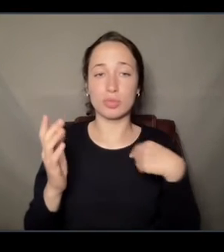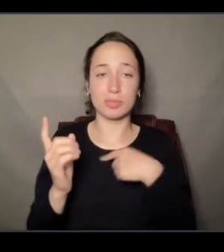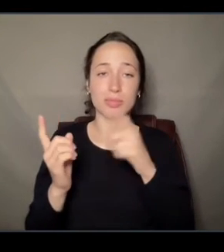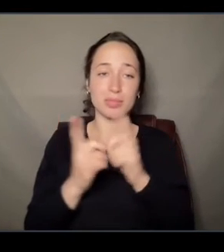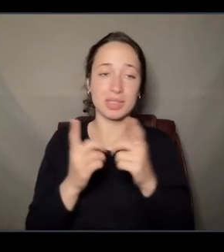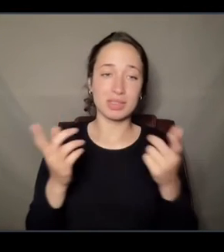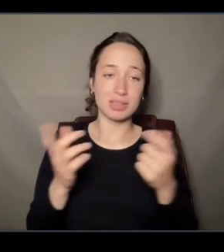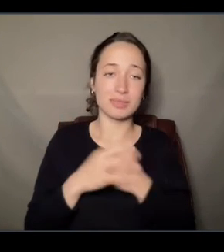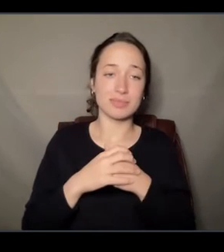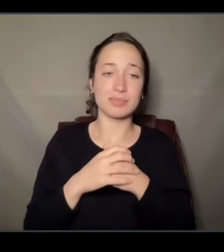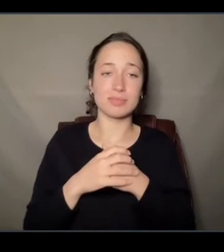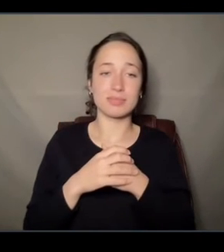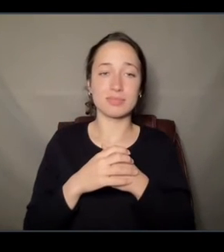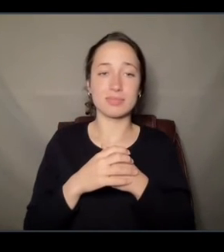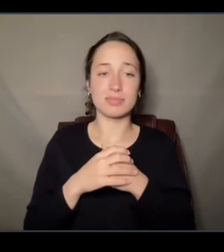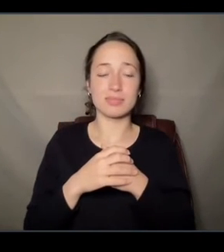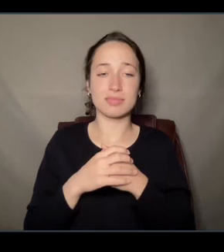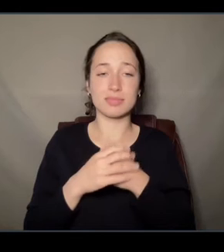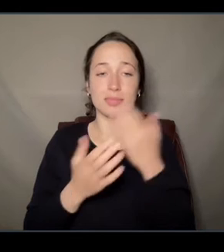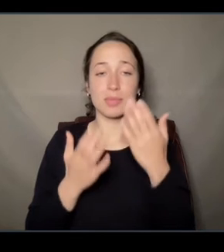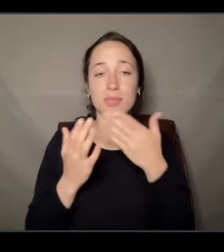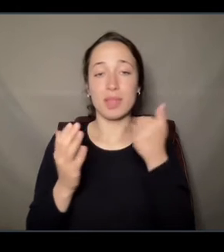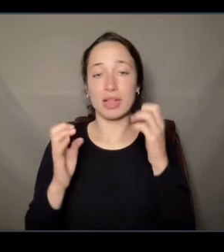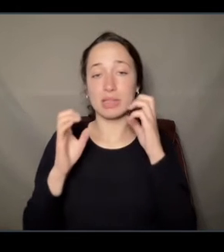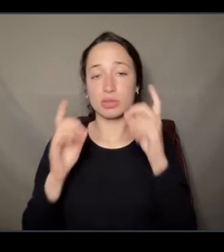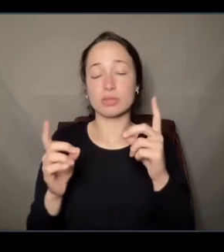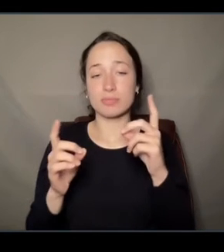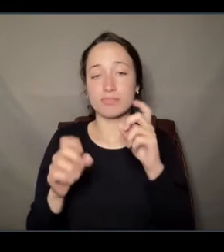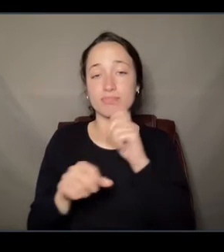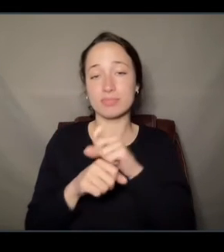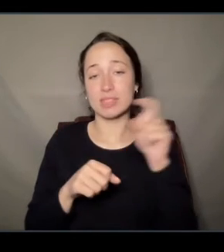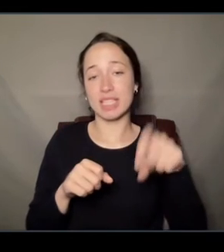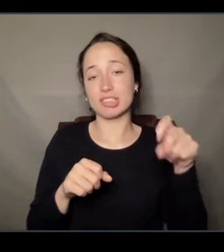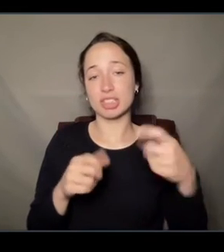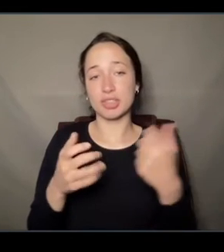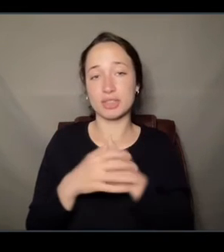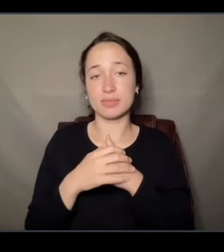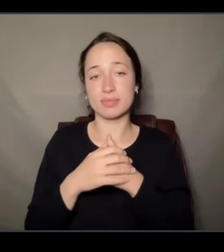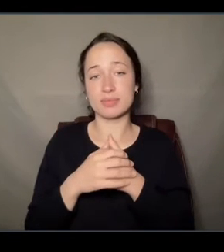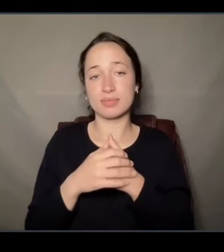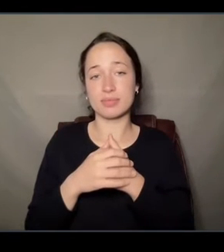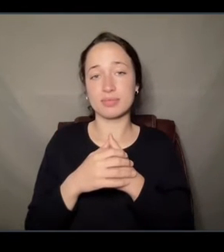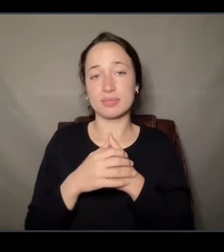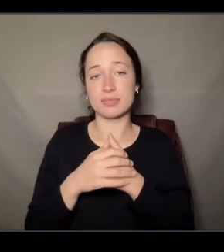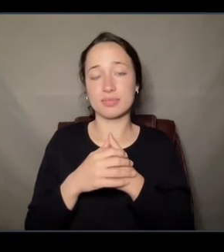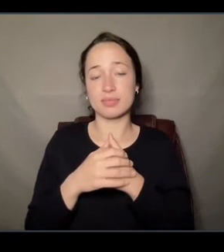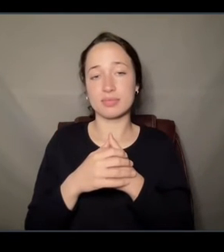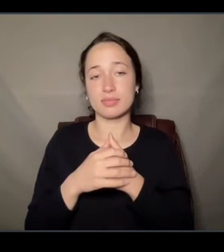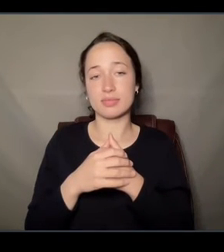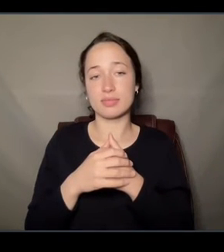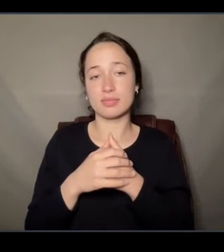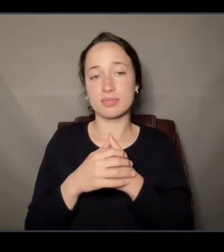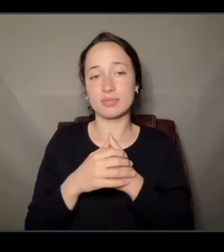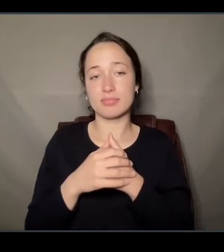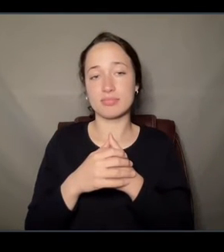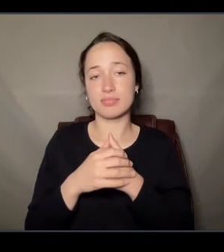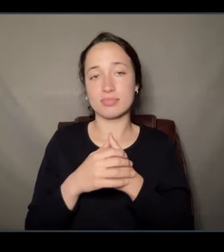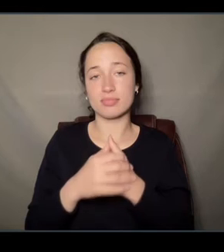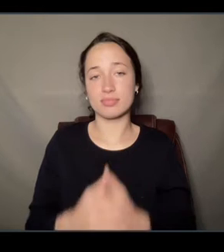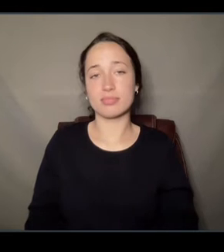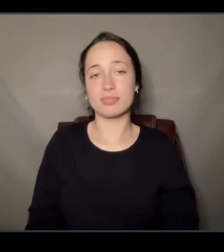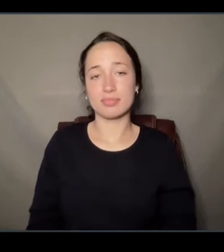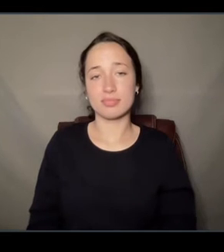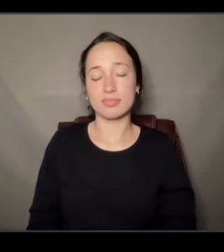way. And also better education is absolutely necessary.